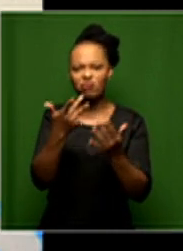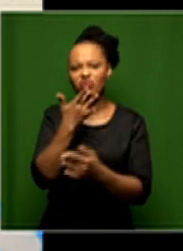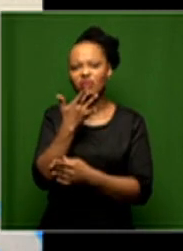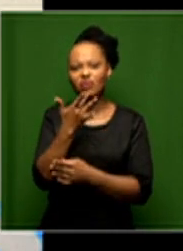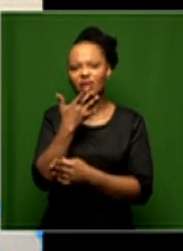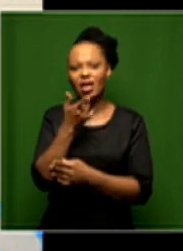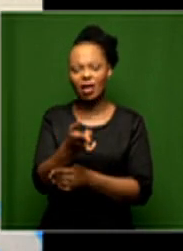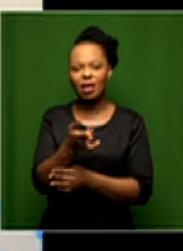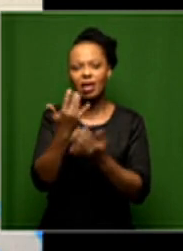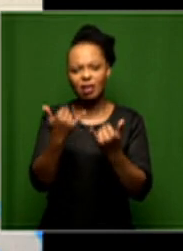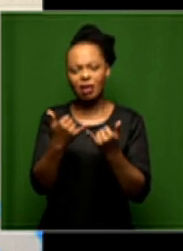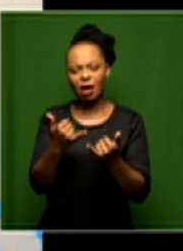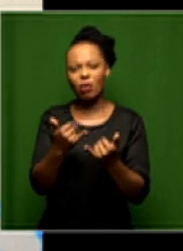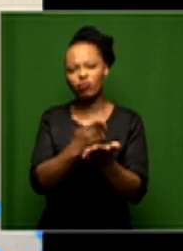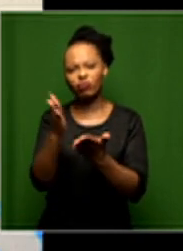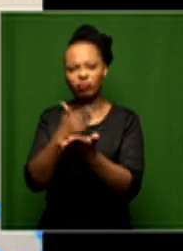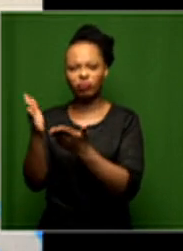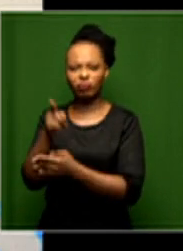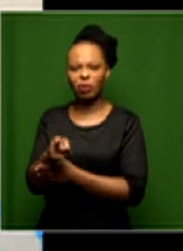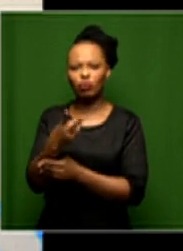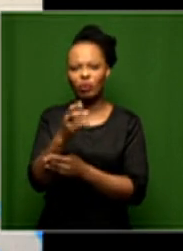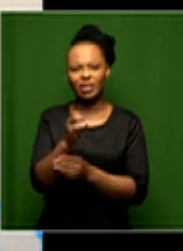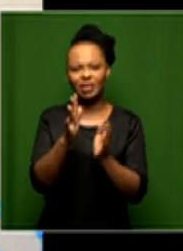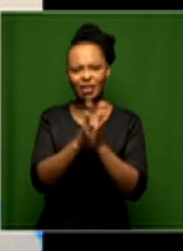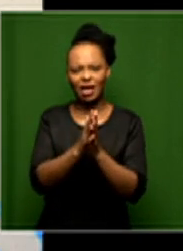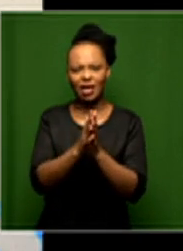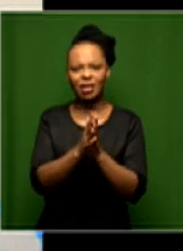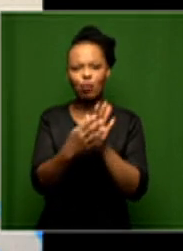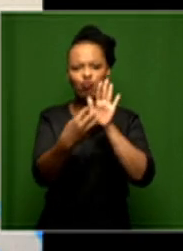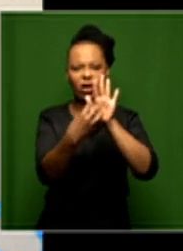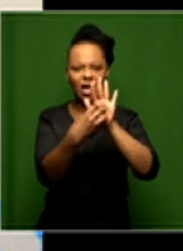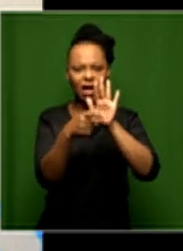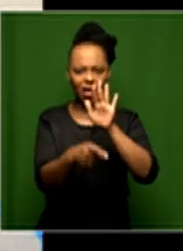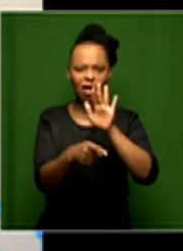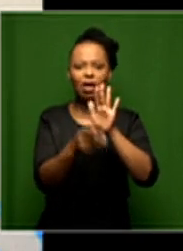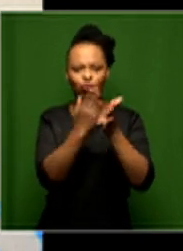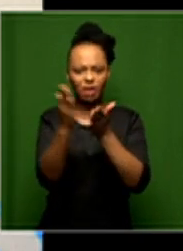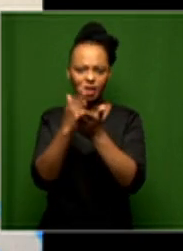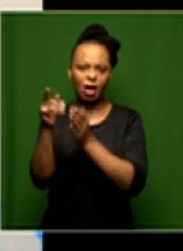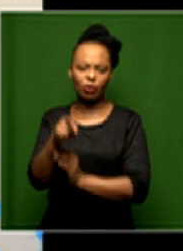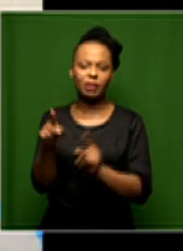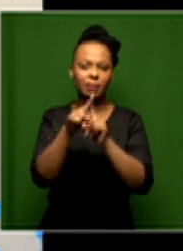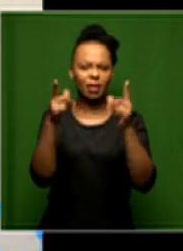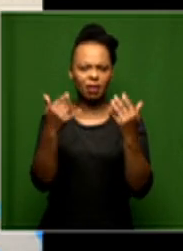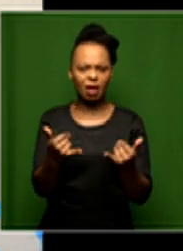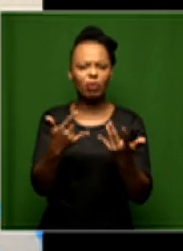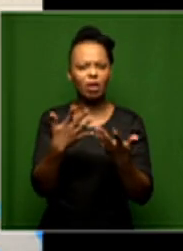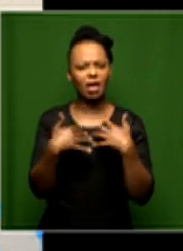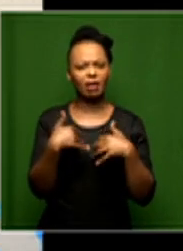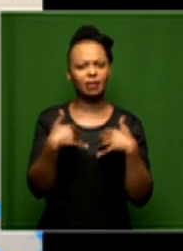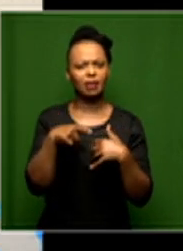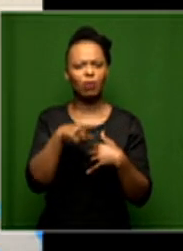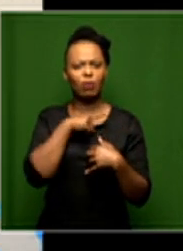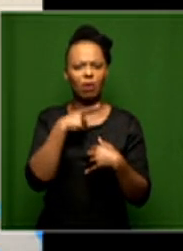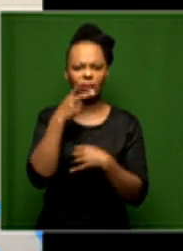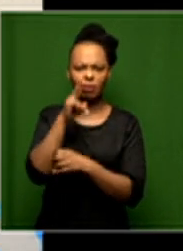cars to be scrapped even as a 2010 models, to say the least. But we are quite excited because we saw that with the